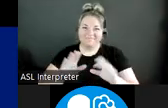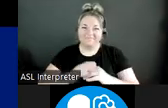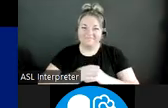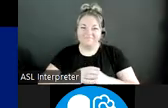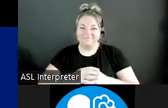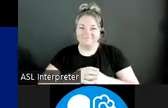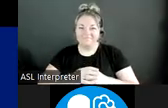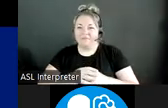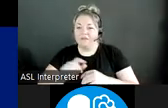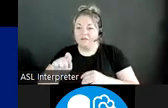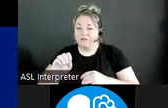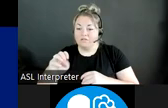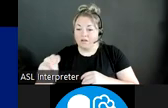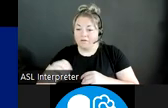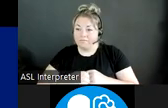Catherine.